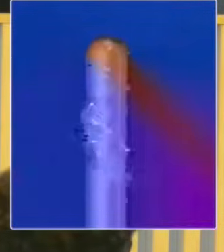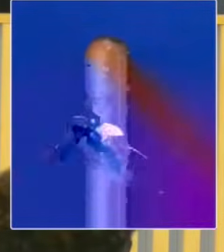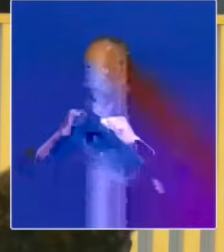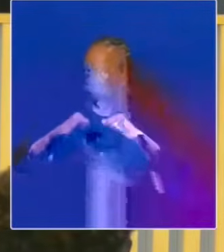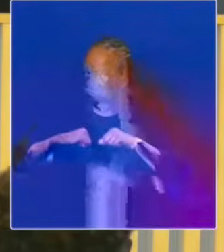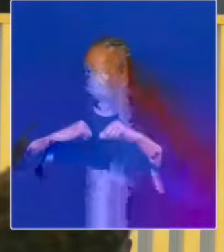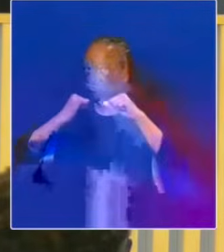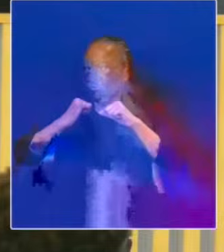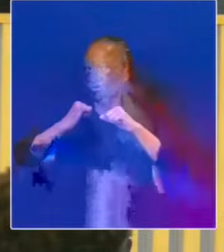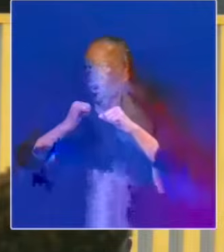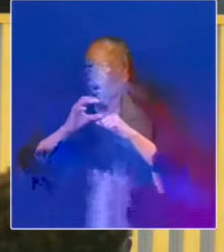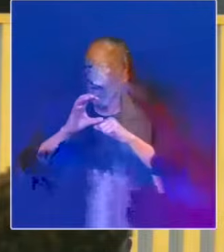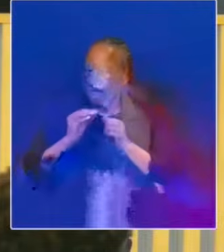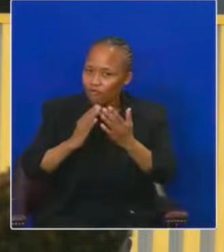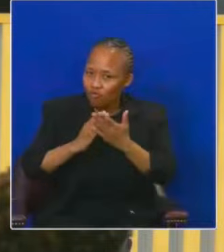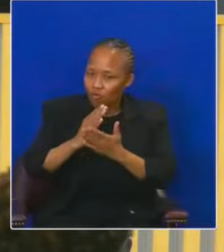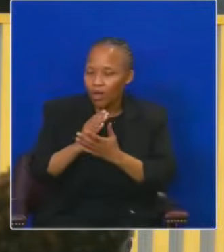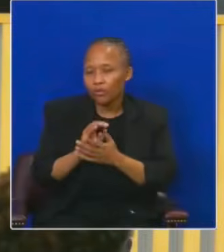the